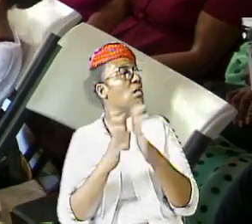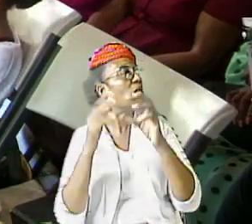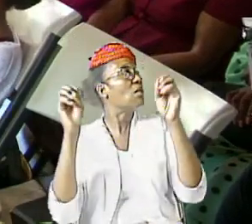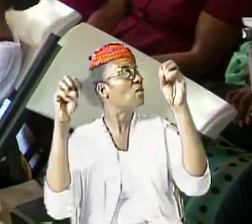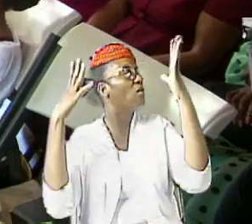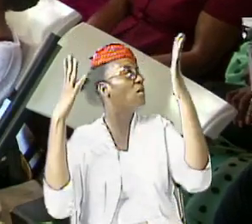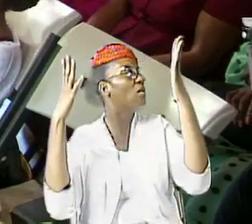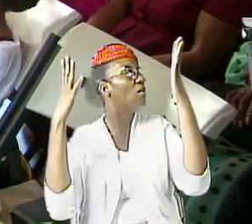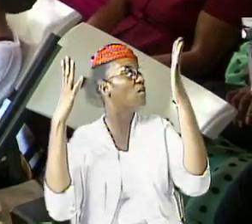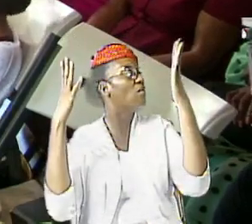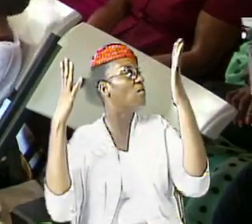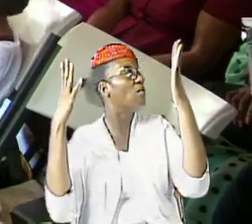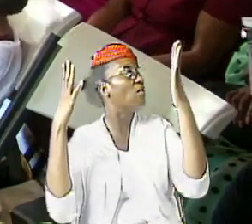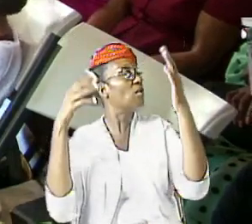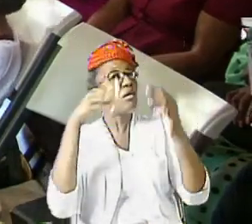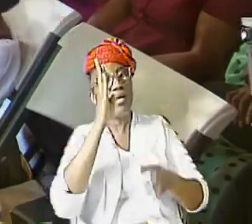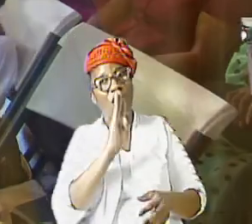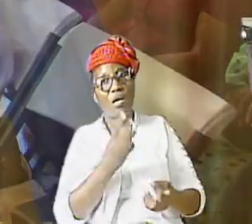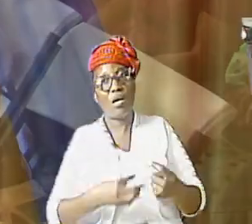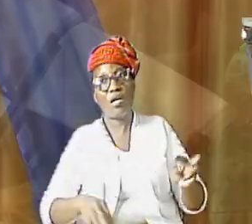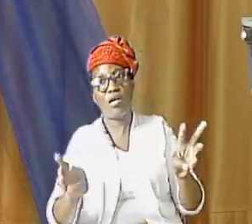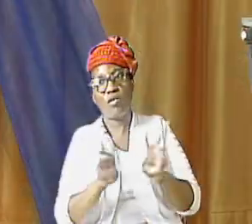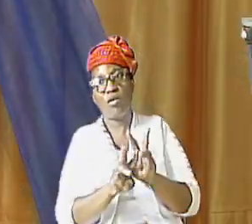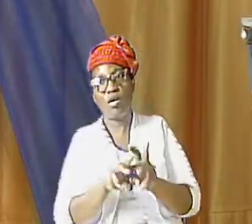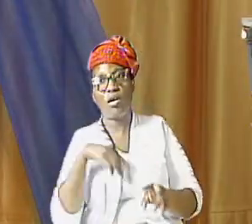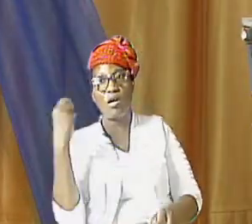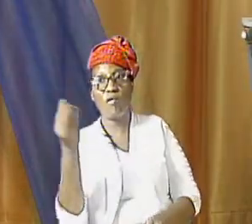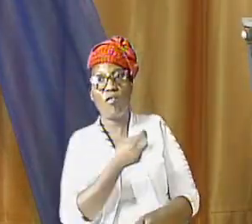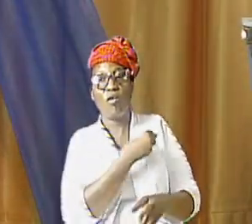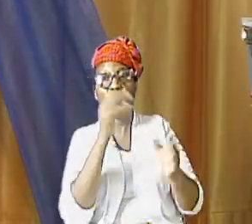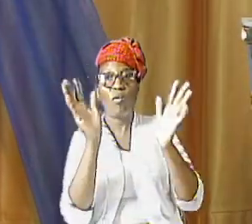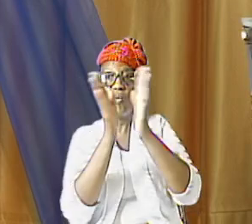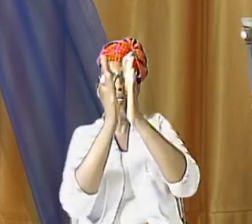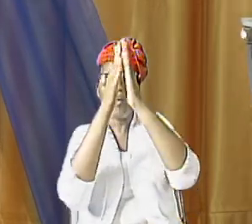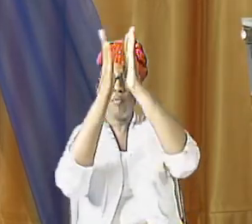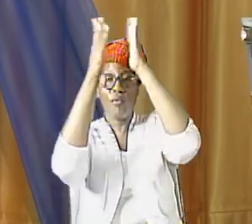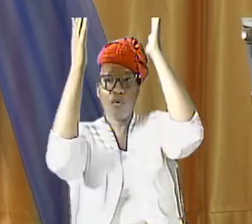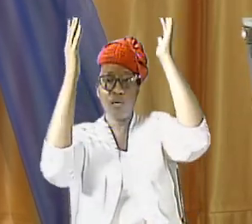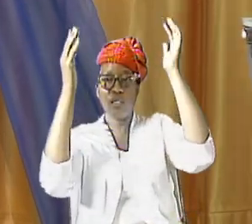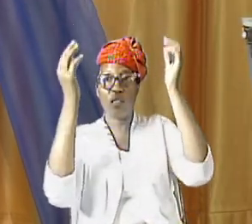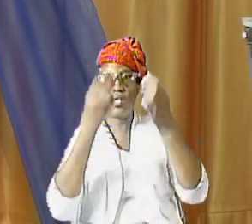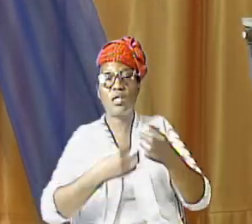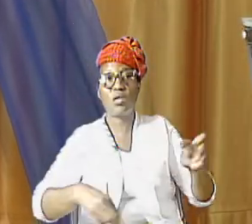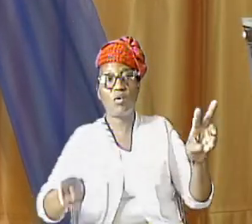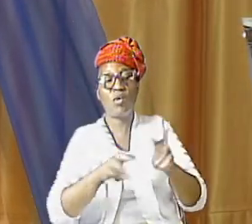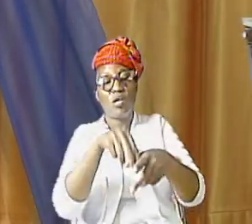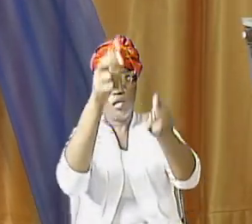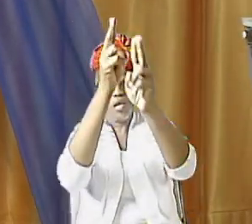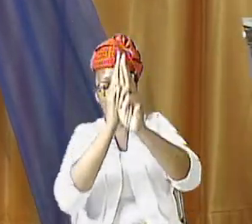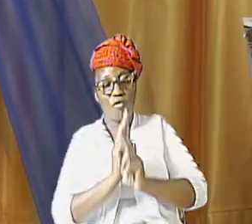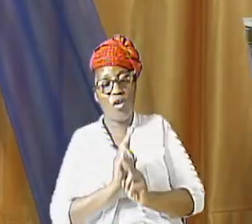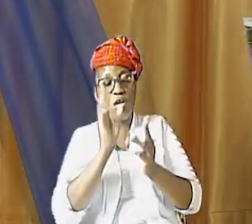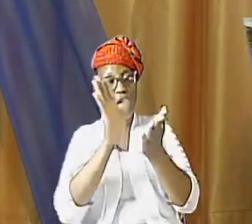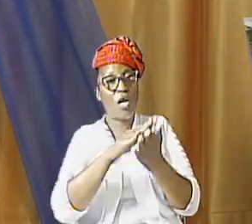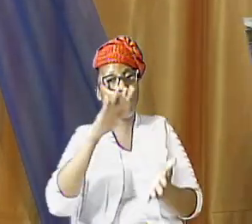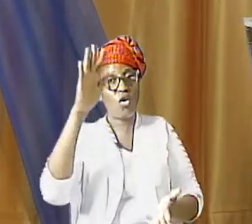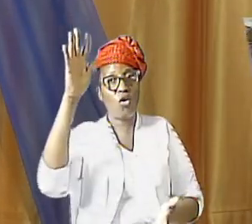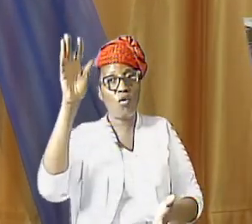Thank you, Jesus. Hallelujah. He's worthy of praises. He's worthy of honor and